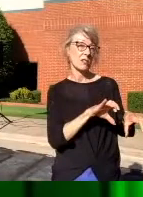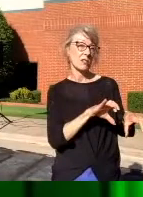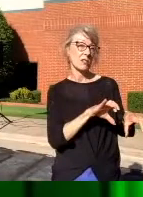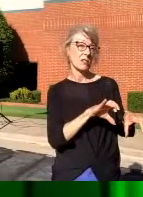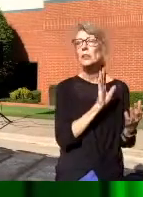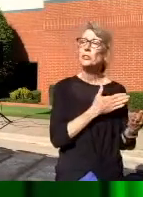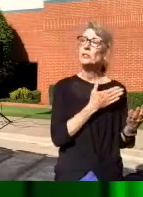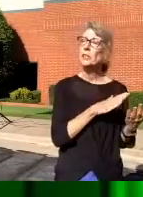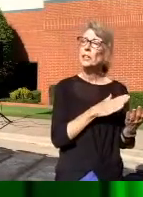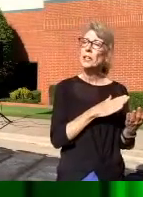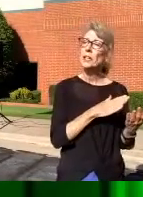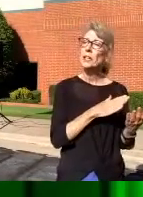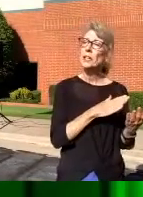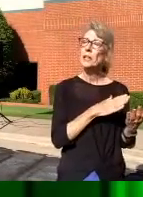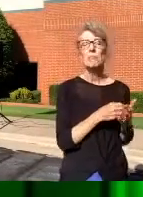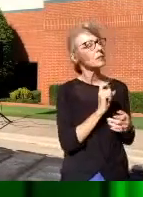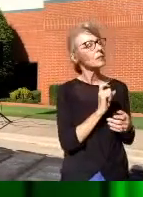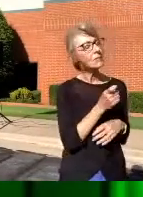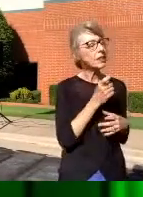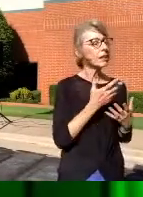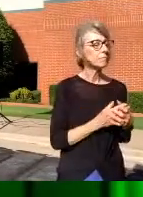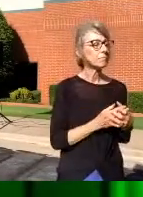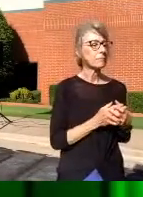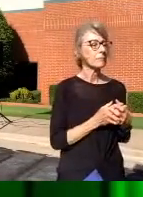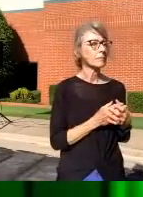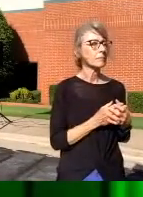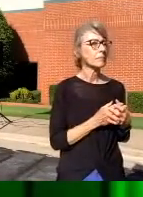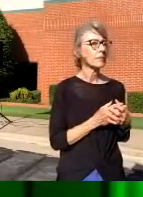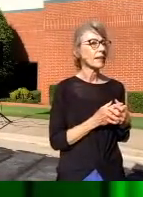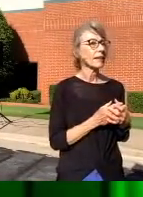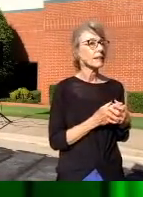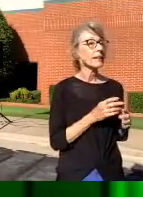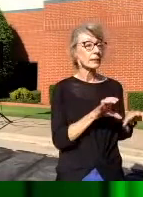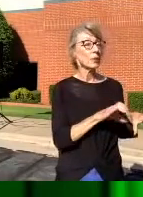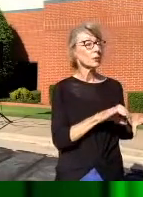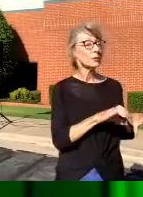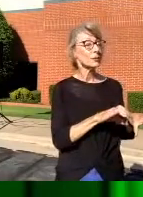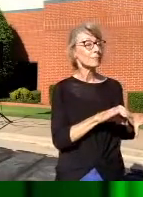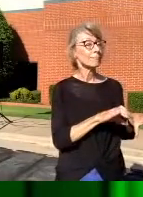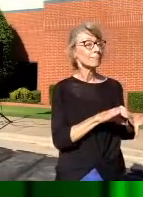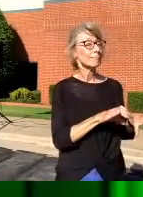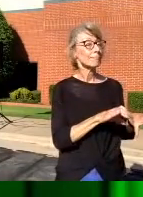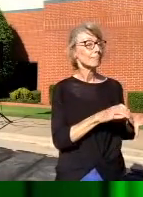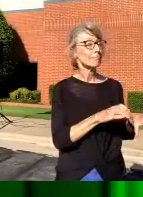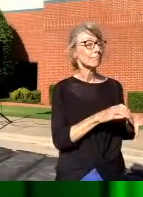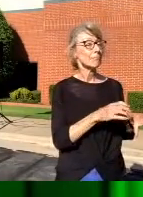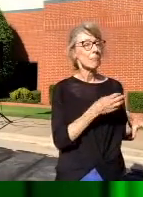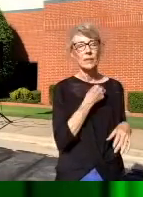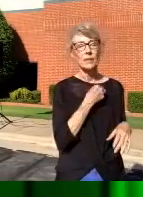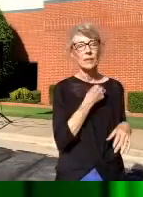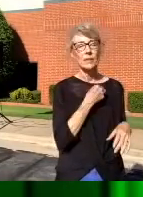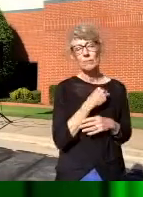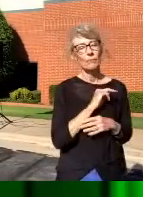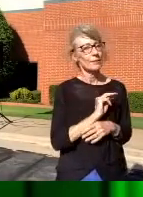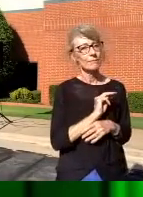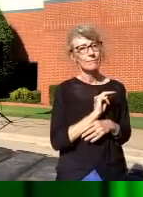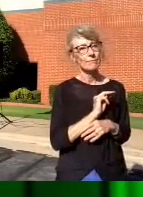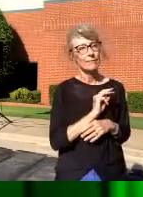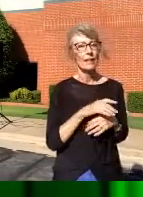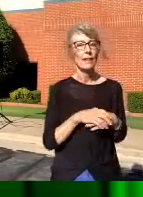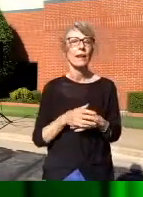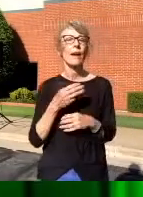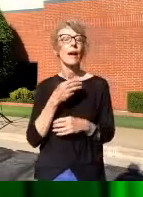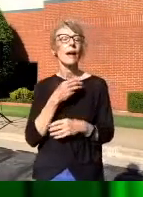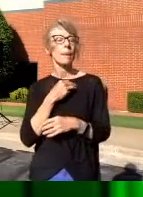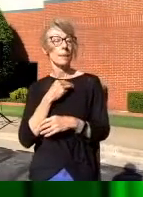give a little bit. That's the motions of church, but that's not the mission of the church. The mission of the church is for you